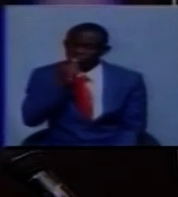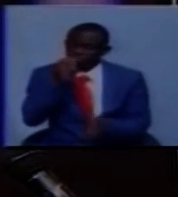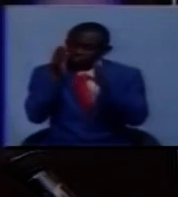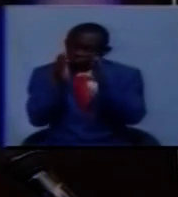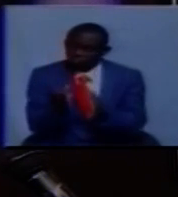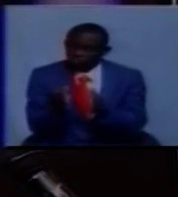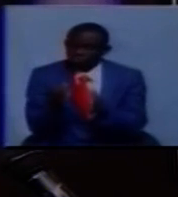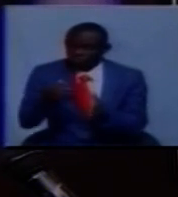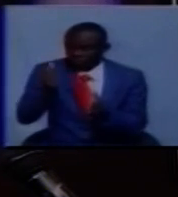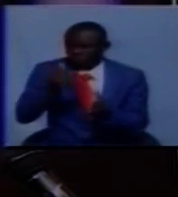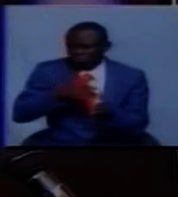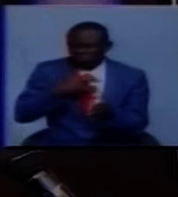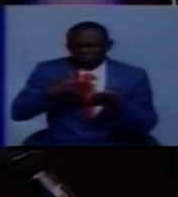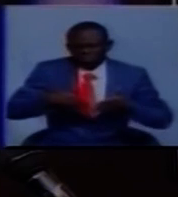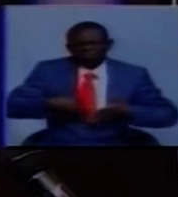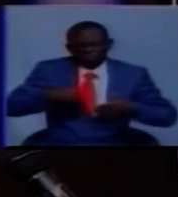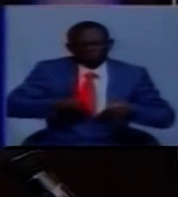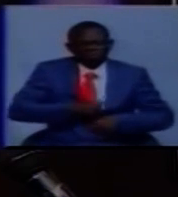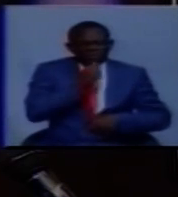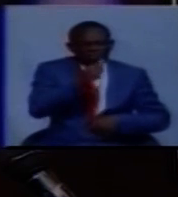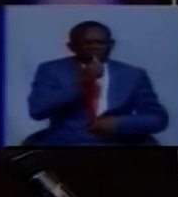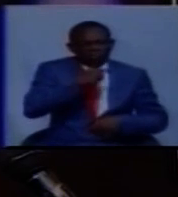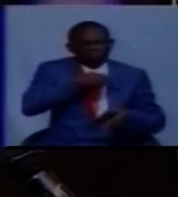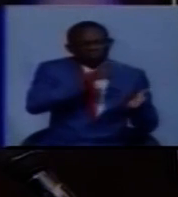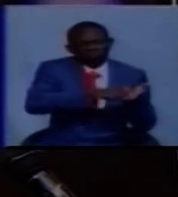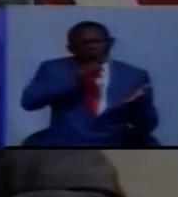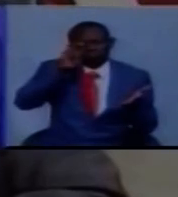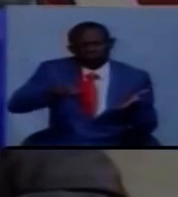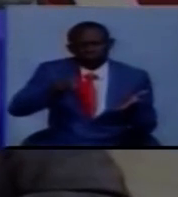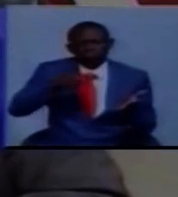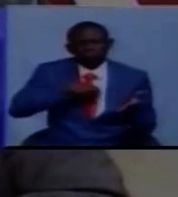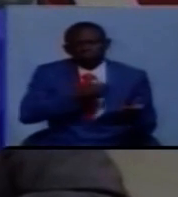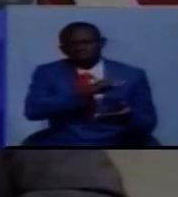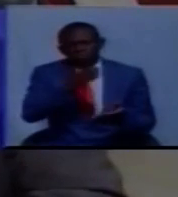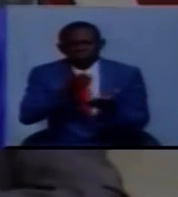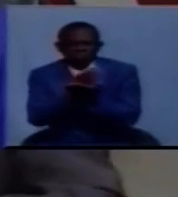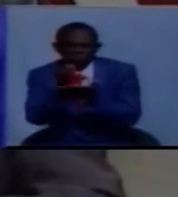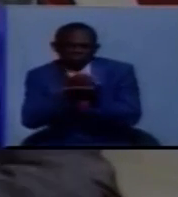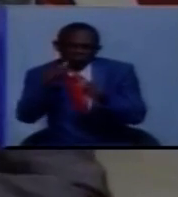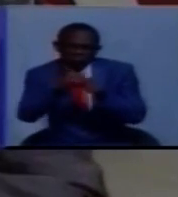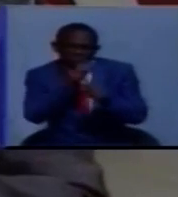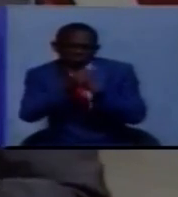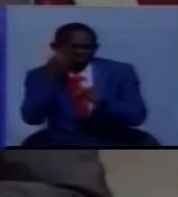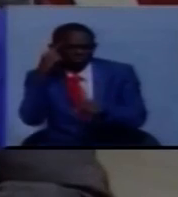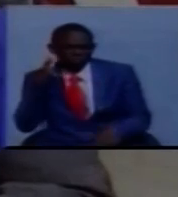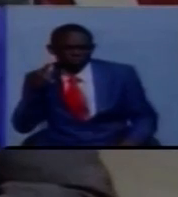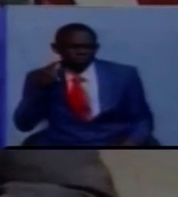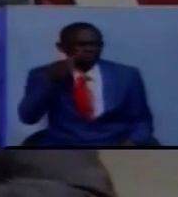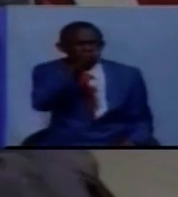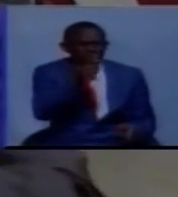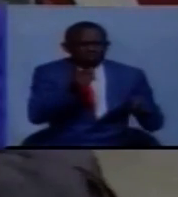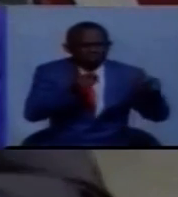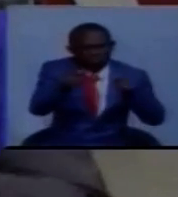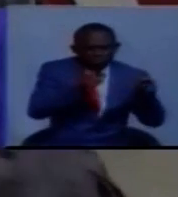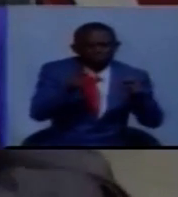pilot, you should say, well, I'm quitting. You go back to school and you go to train as a pilot, because you have got that freedom.